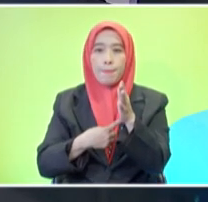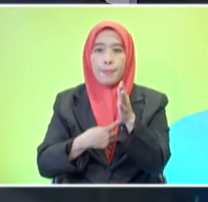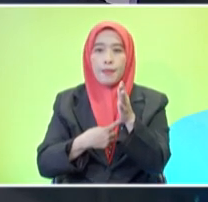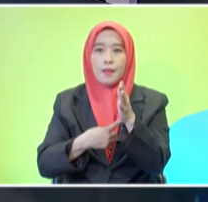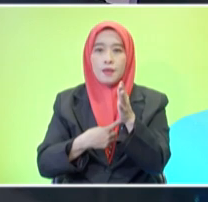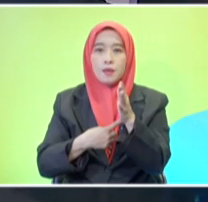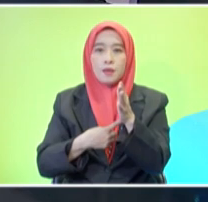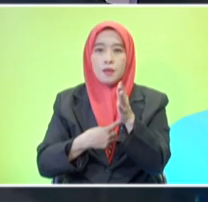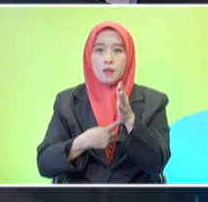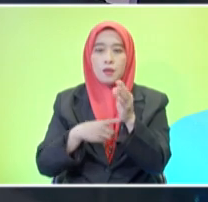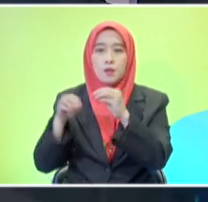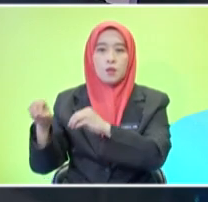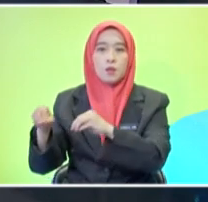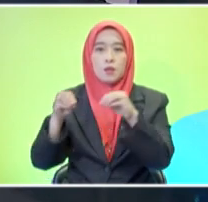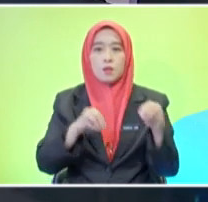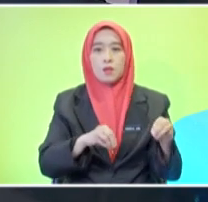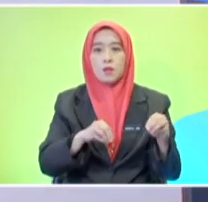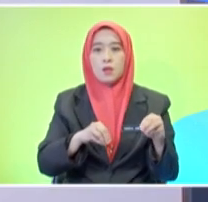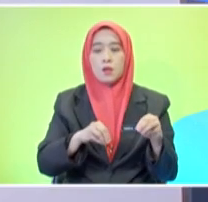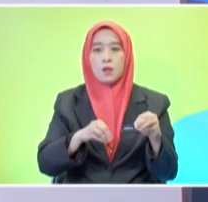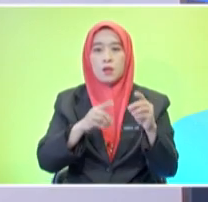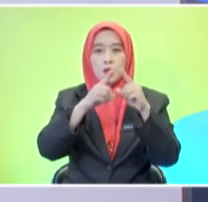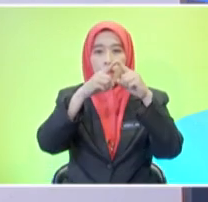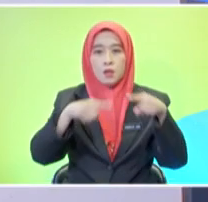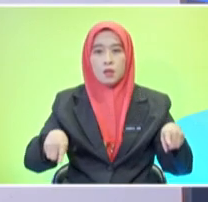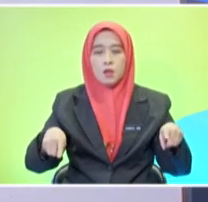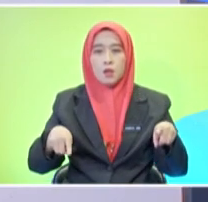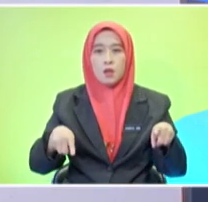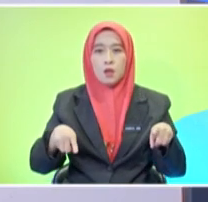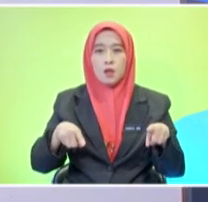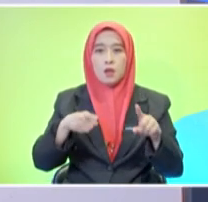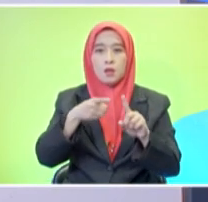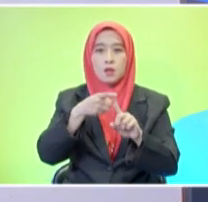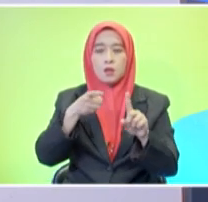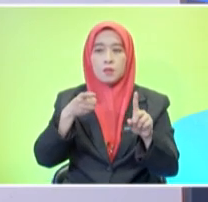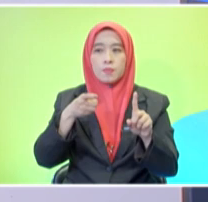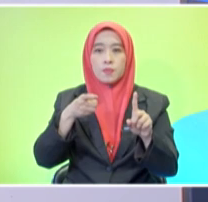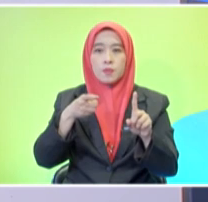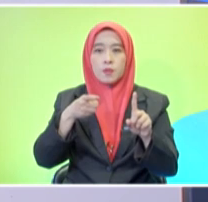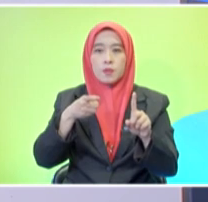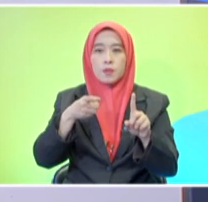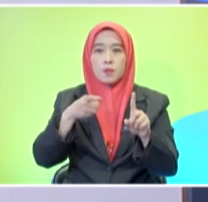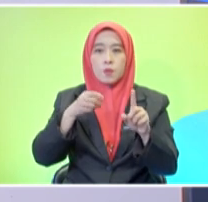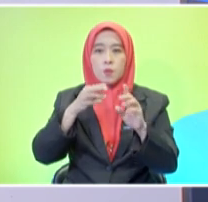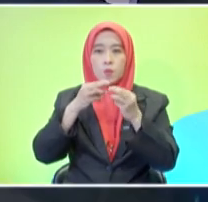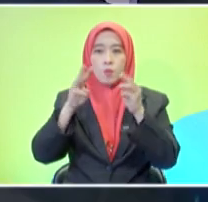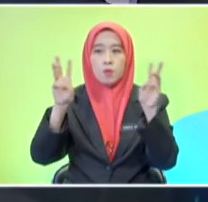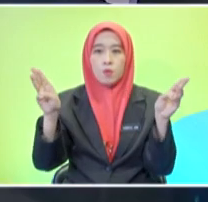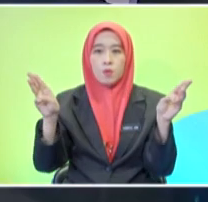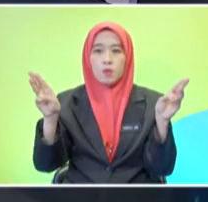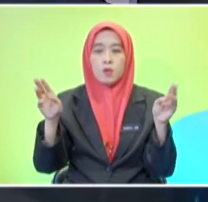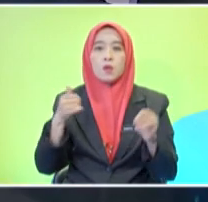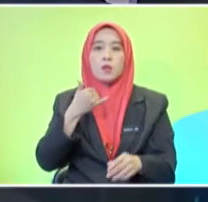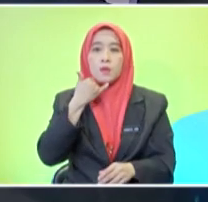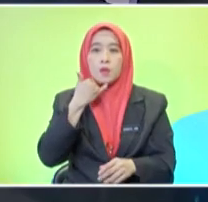transferred the data from this table onto this bar chart on the whiteboard. So, Shafika, can you help me with it? Of